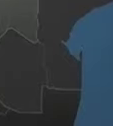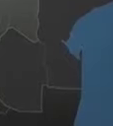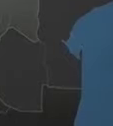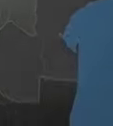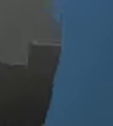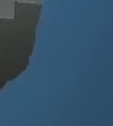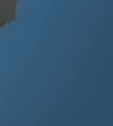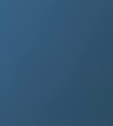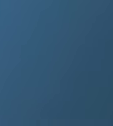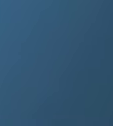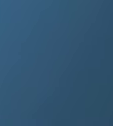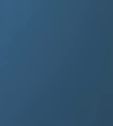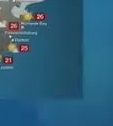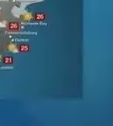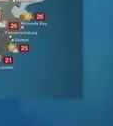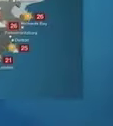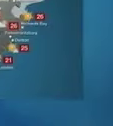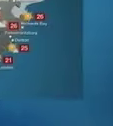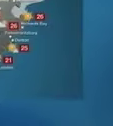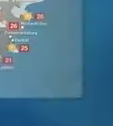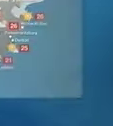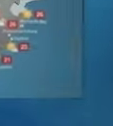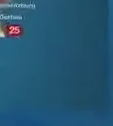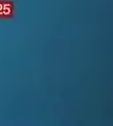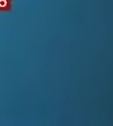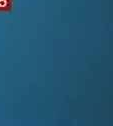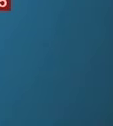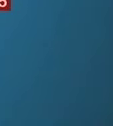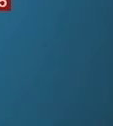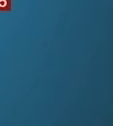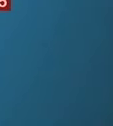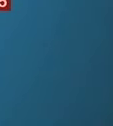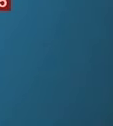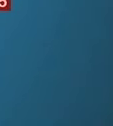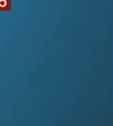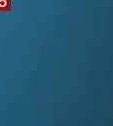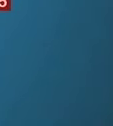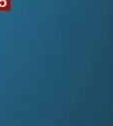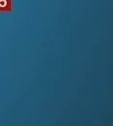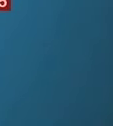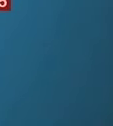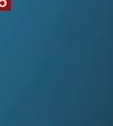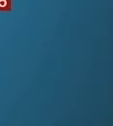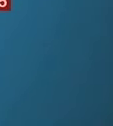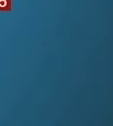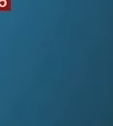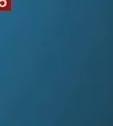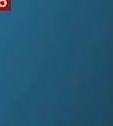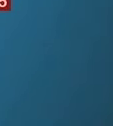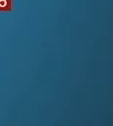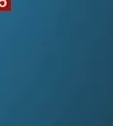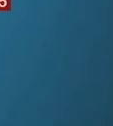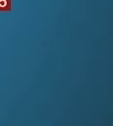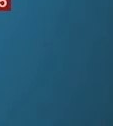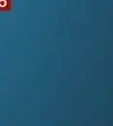area. Looking ahead to Wednesday, when that cold front will be making landfall over the southwestern parts of the country. Cape Town with a high of only